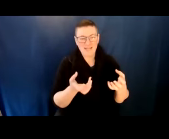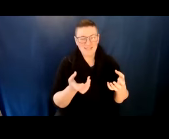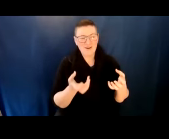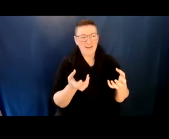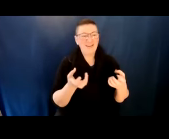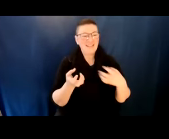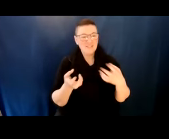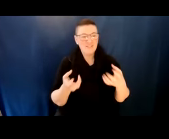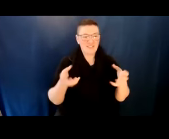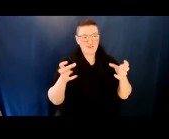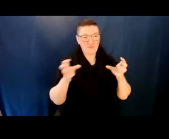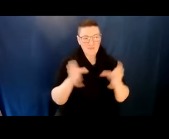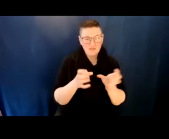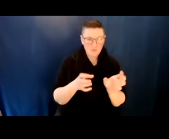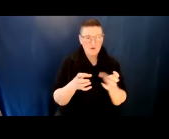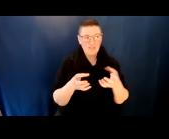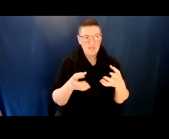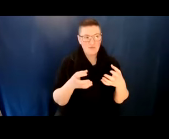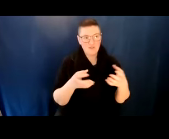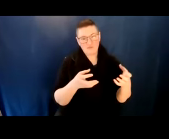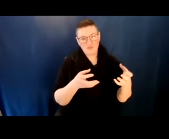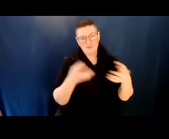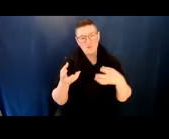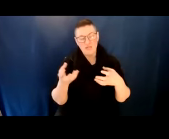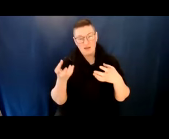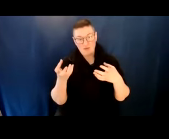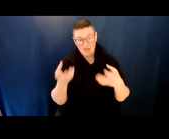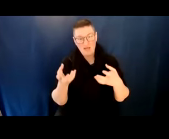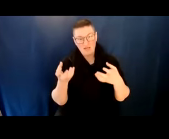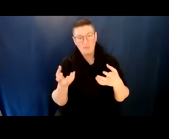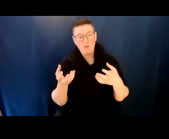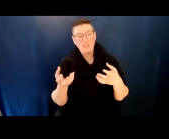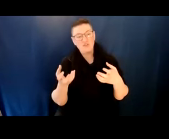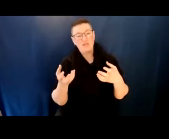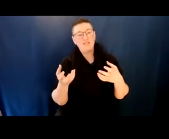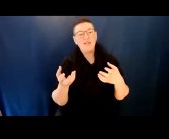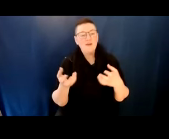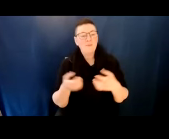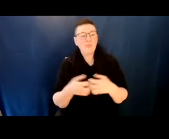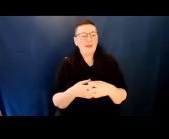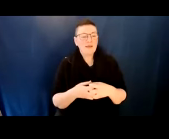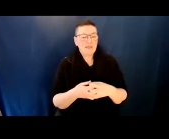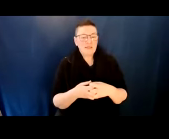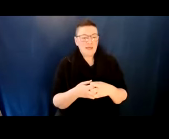conceptual meaning. Sorry, it's not just the sort of the meaning of the word. It's also there's a visual iconic component to it.